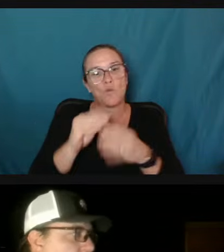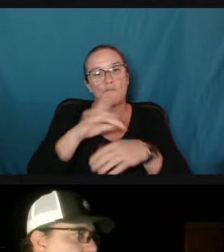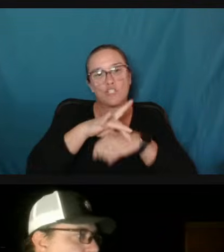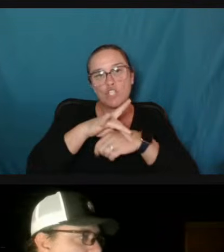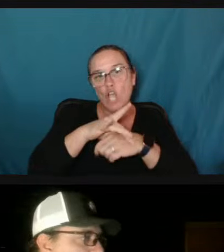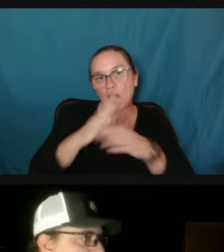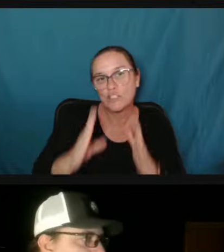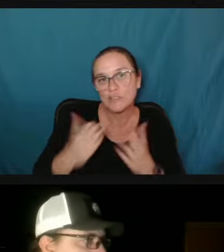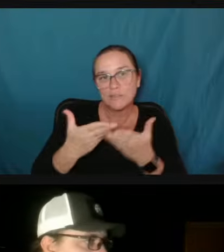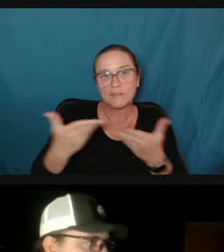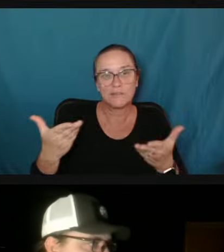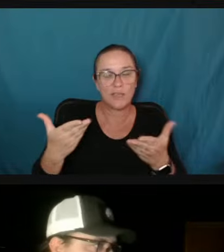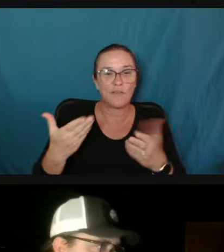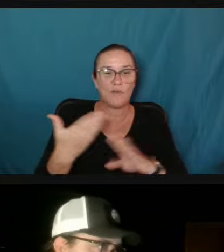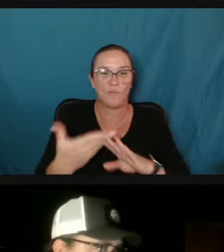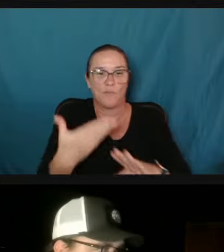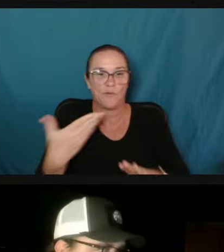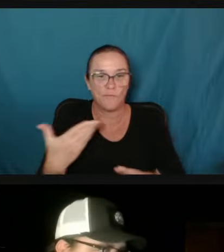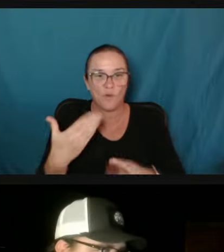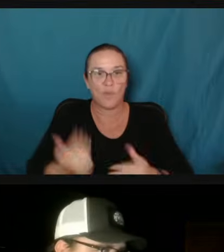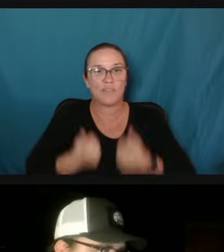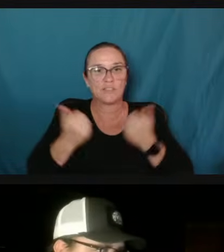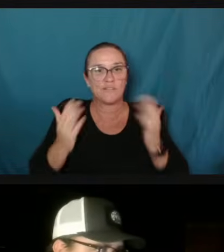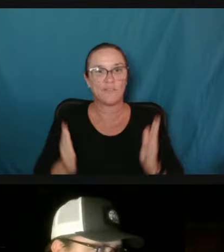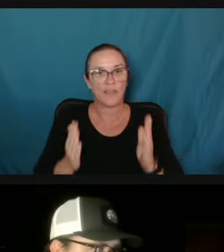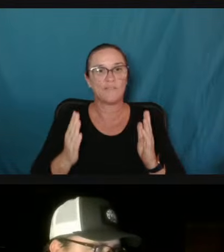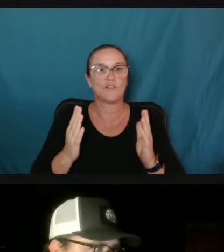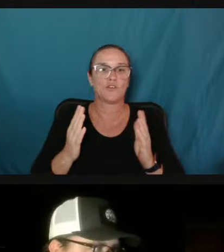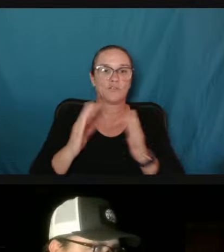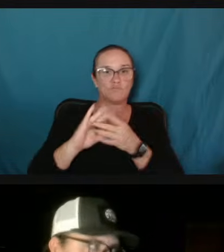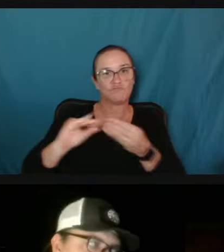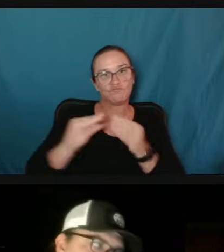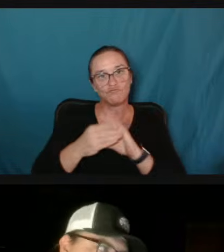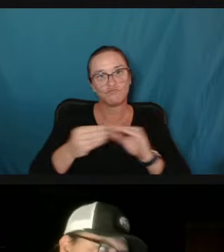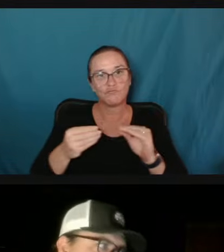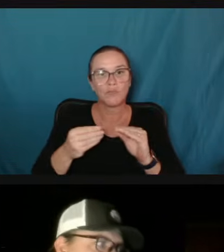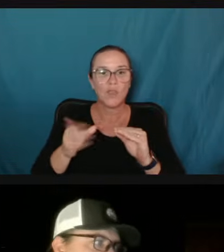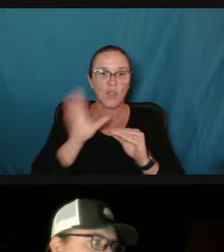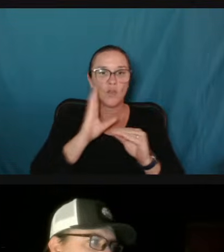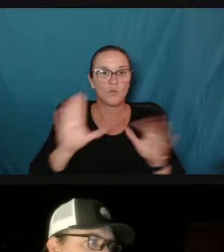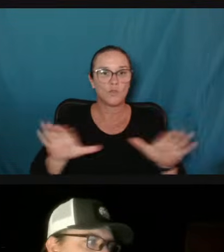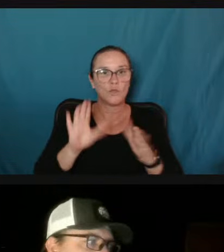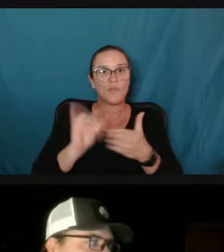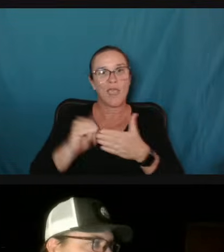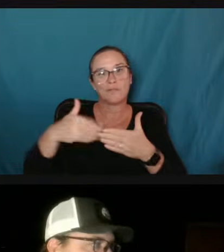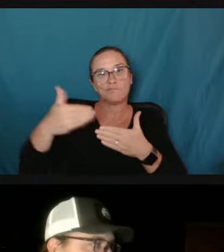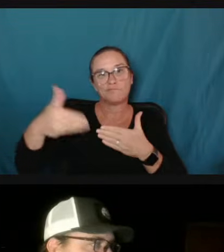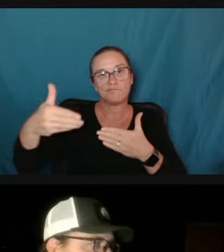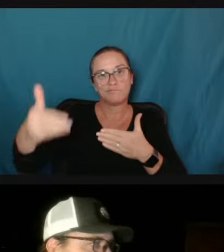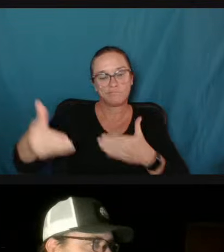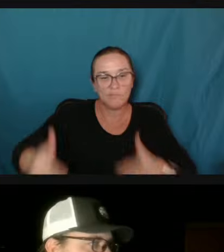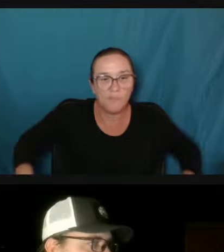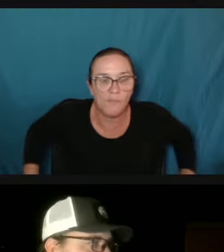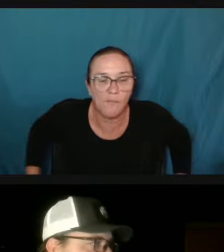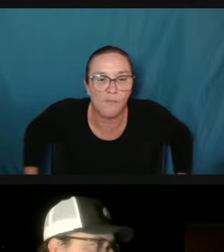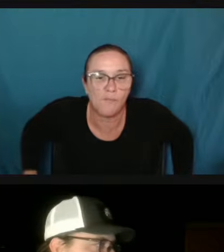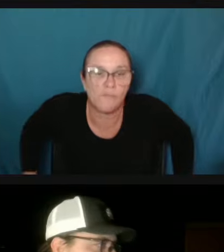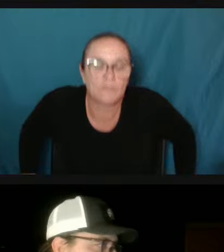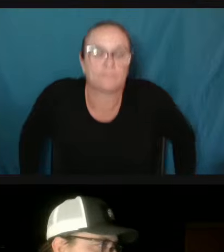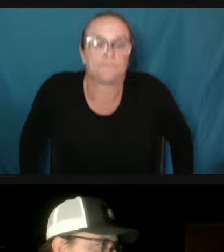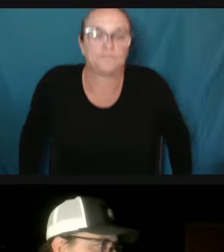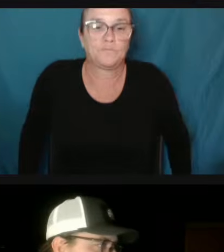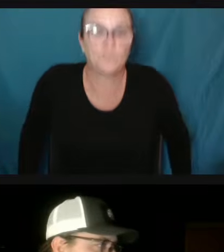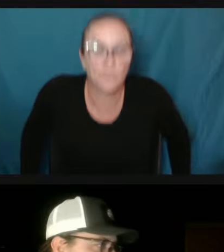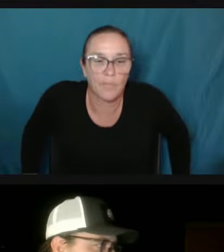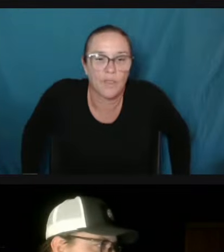into any of this, the survivor accounts and survivor stories, which we'll do in the weeks ahead. Yeah. Right? This is a